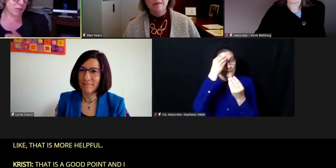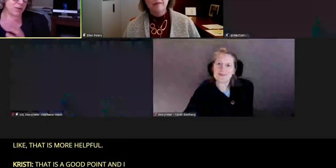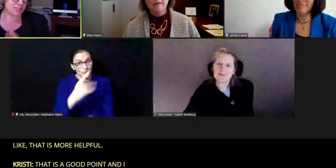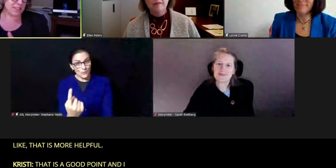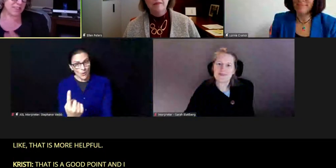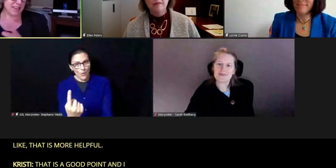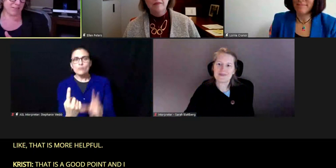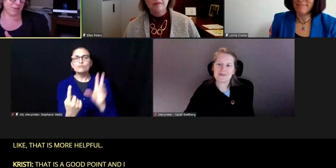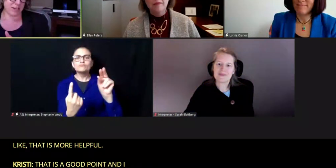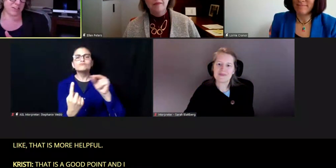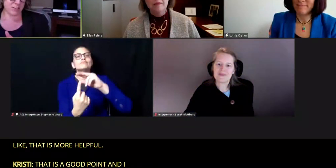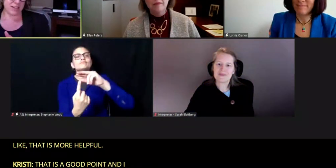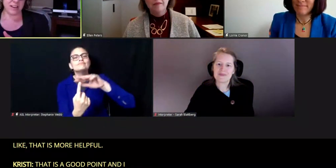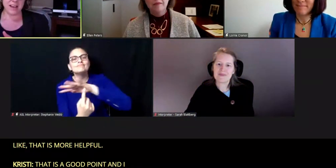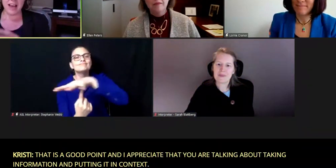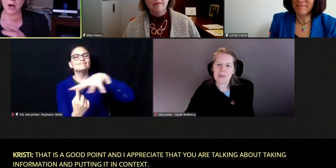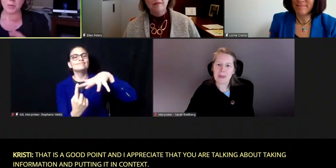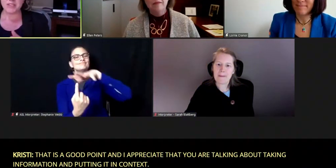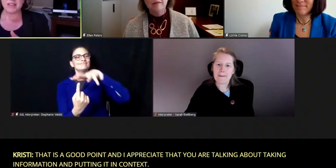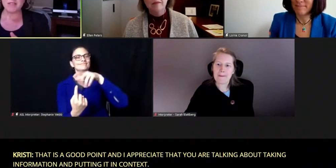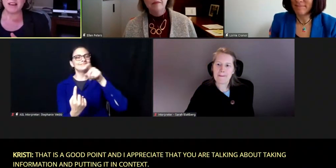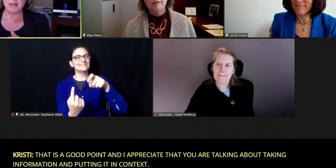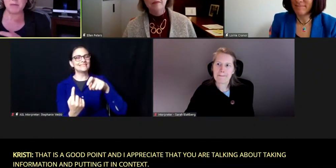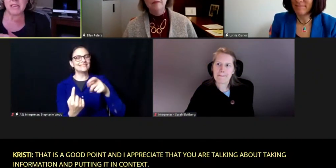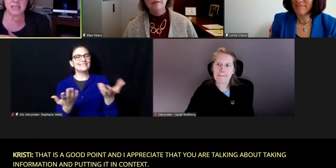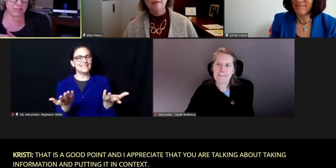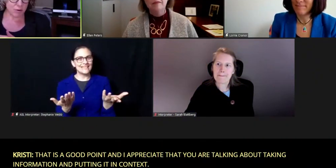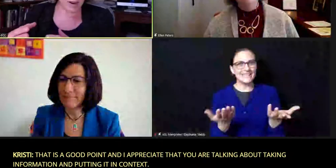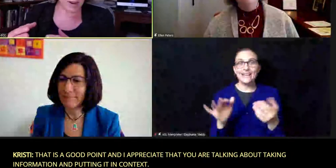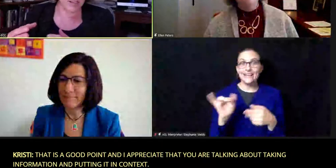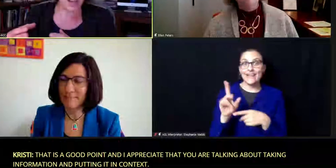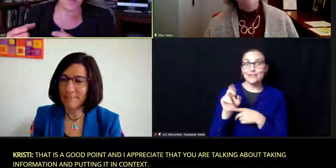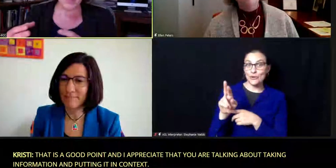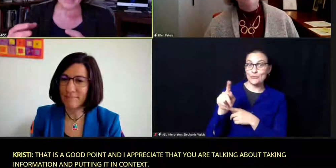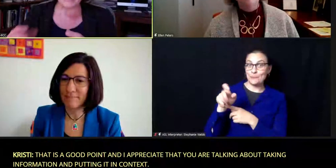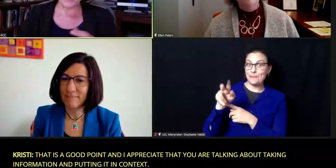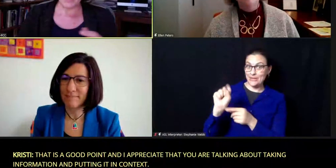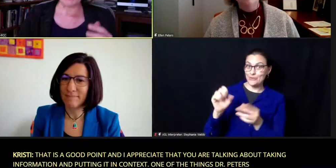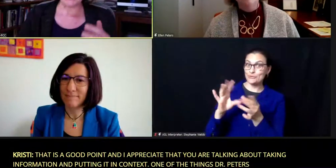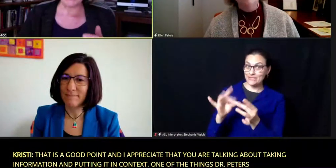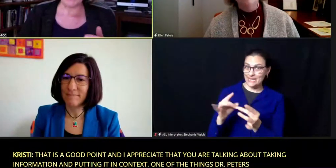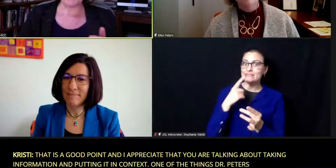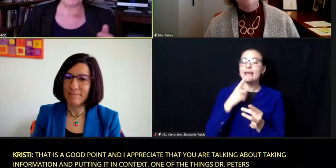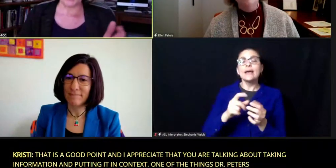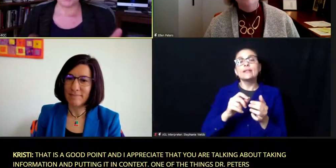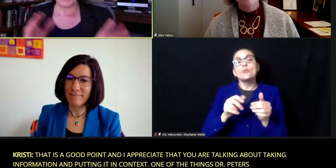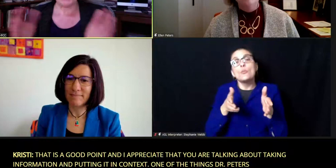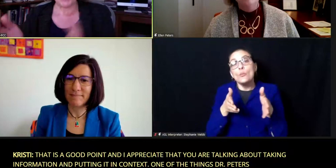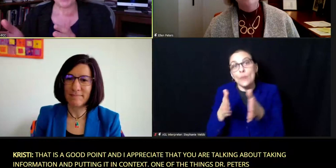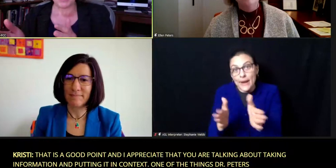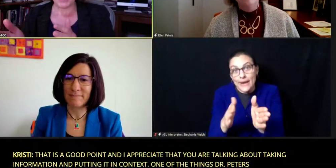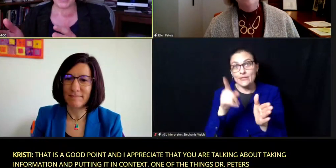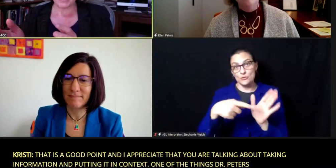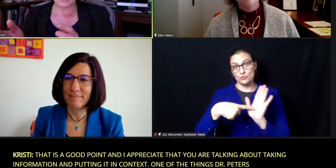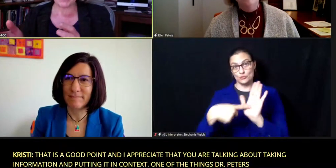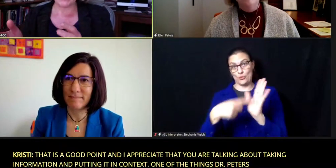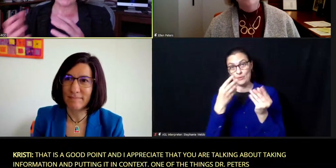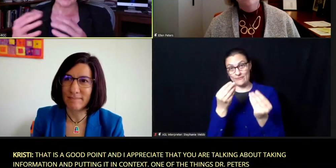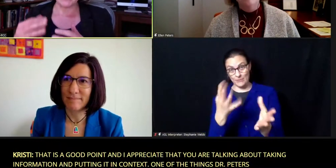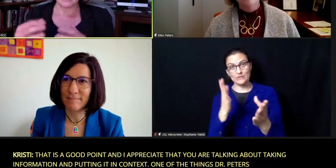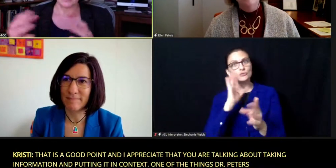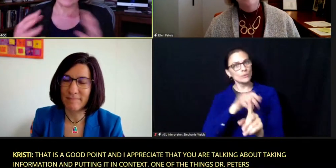how you present the information helps convey the meaning for it. And so I would love, Dr. Craner, with your